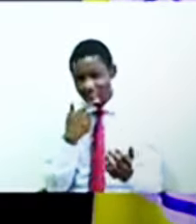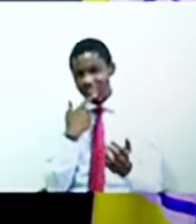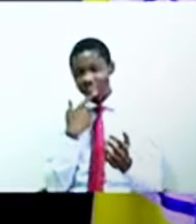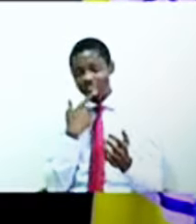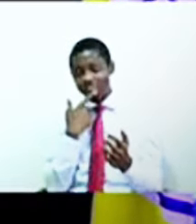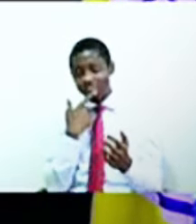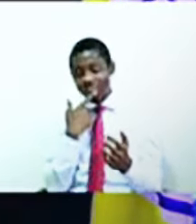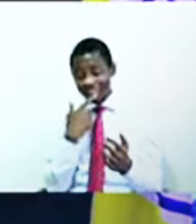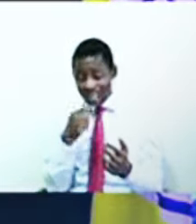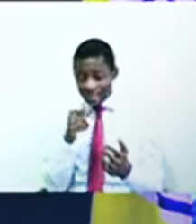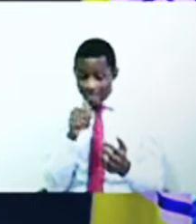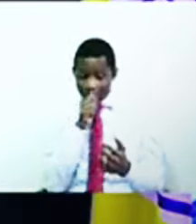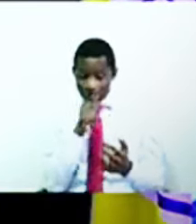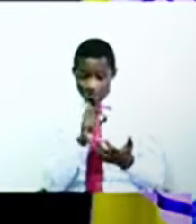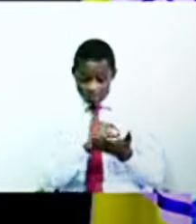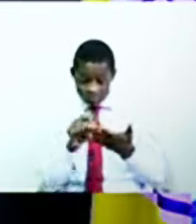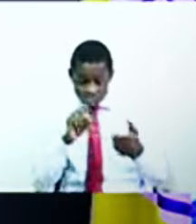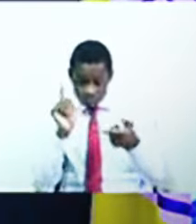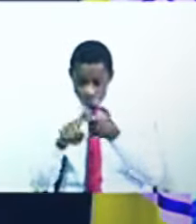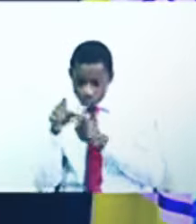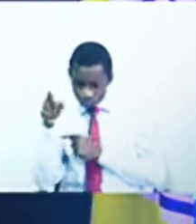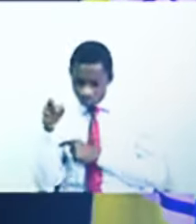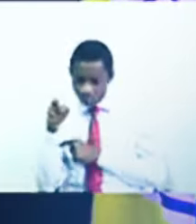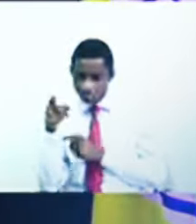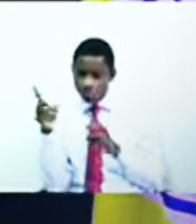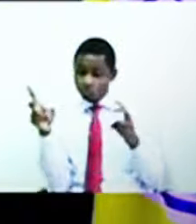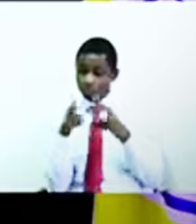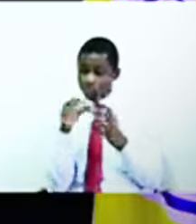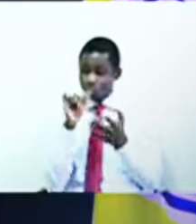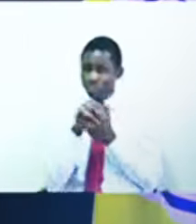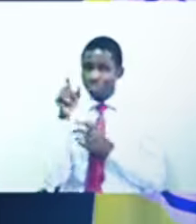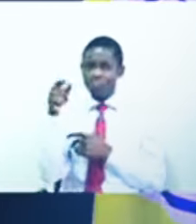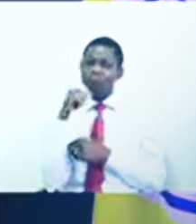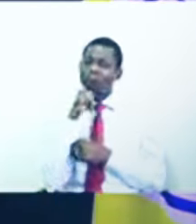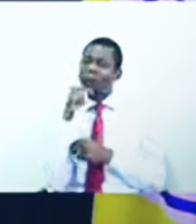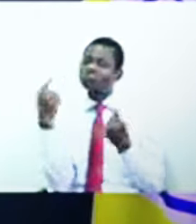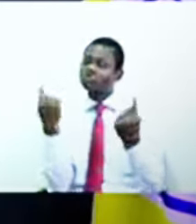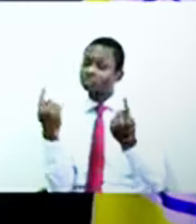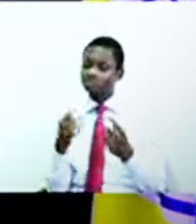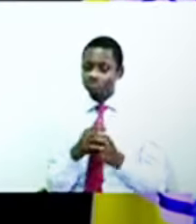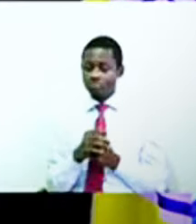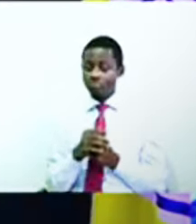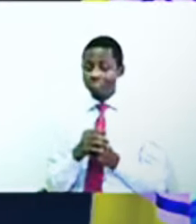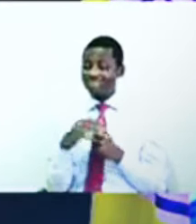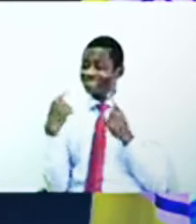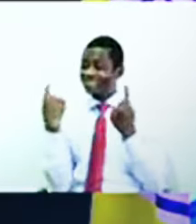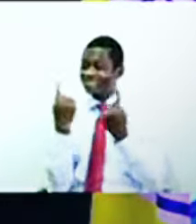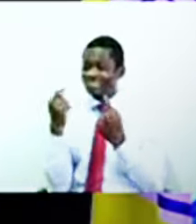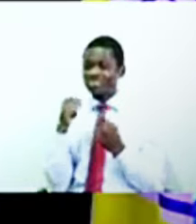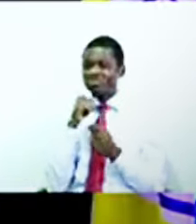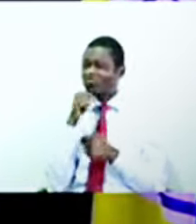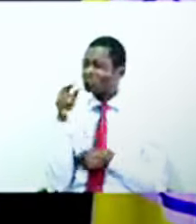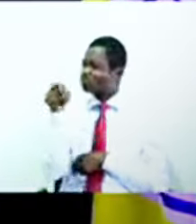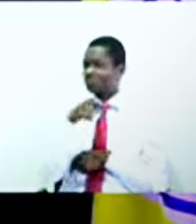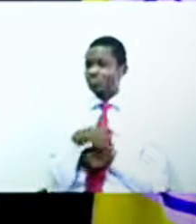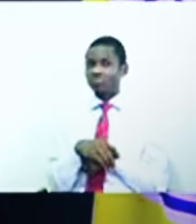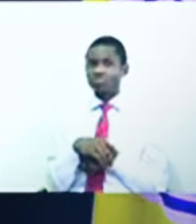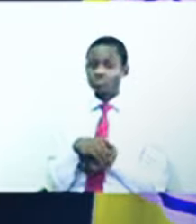I'm writing to you so that you will not sin. That is not who you are. You are a